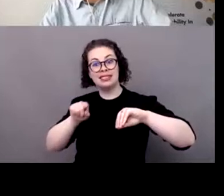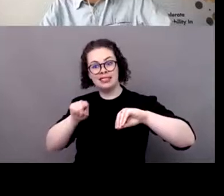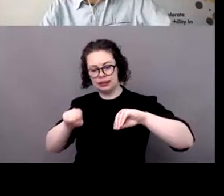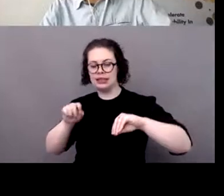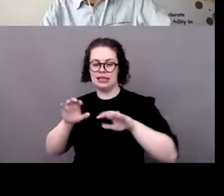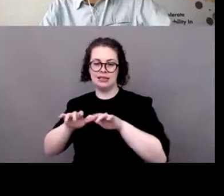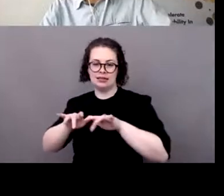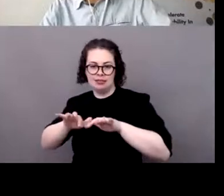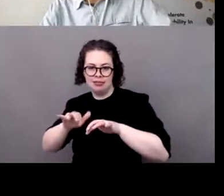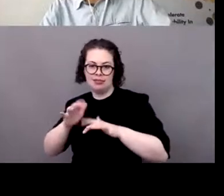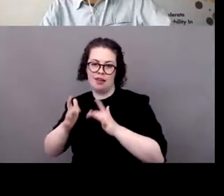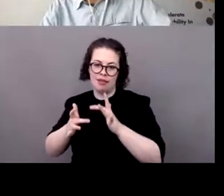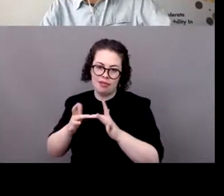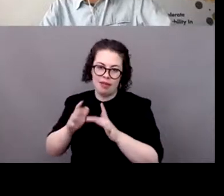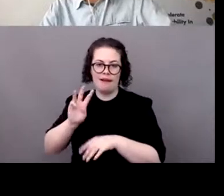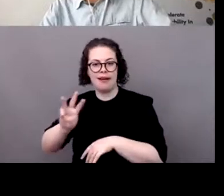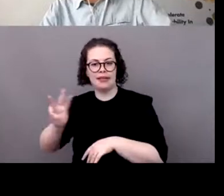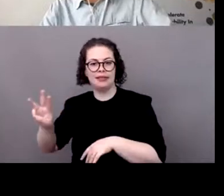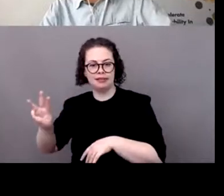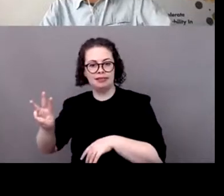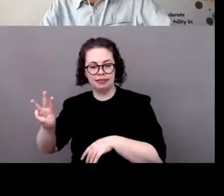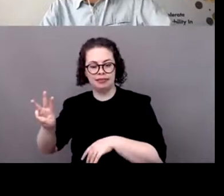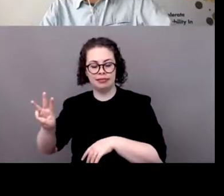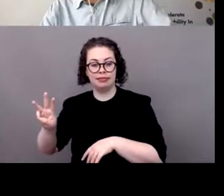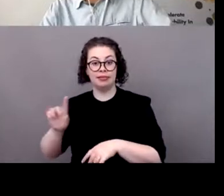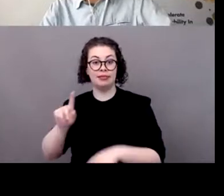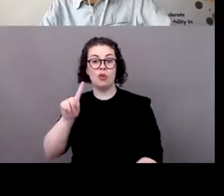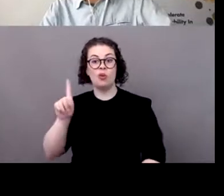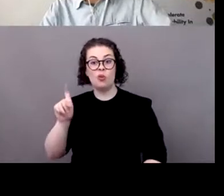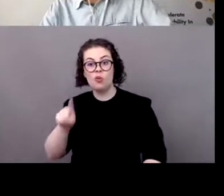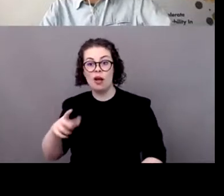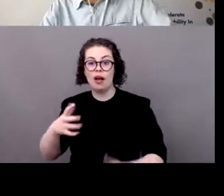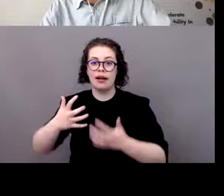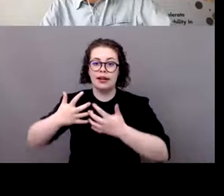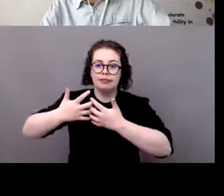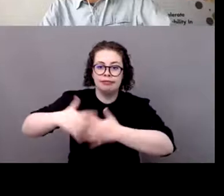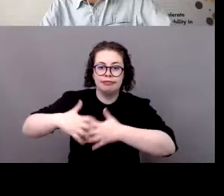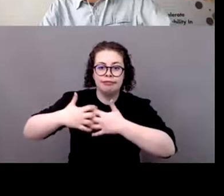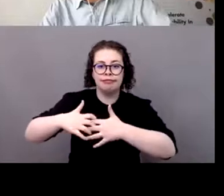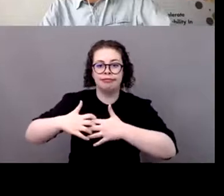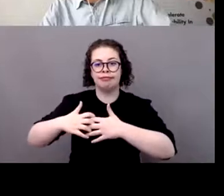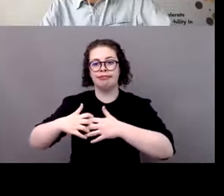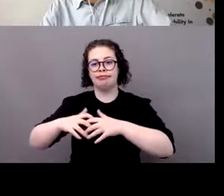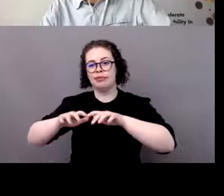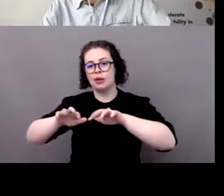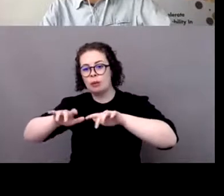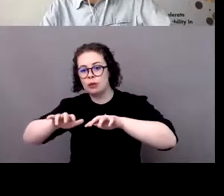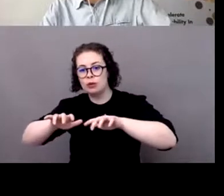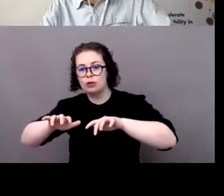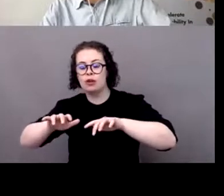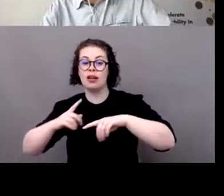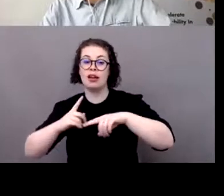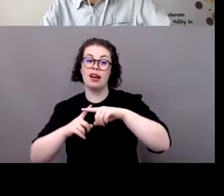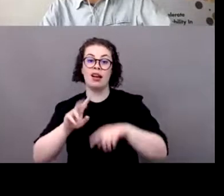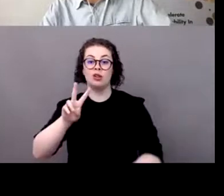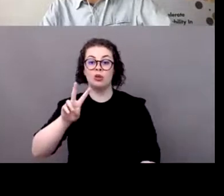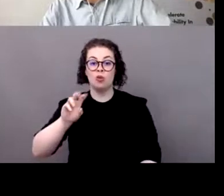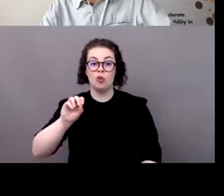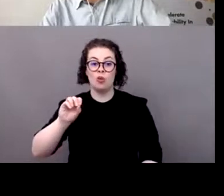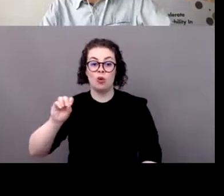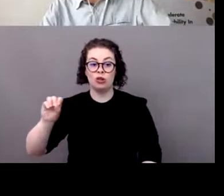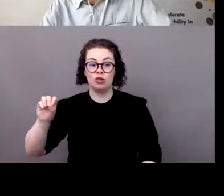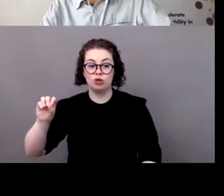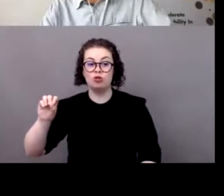and it's because of the equipment, because of the around 200 applications that will